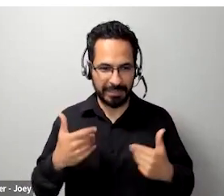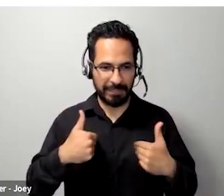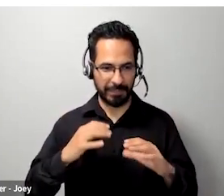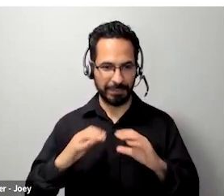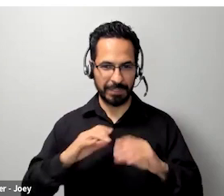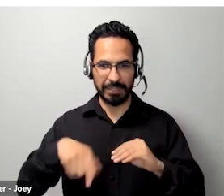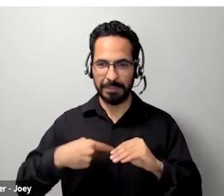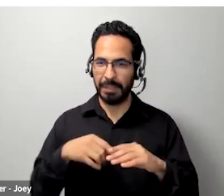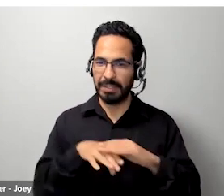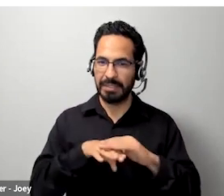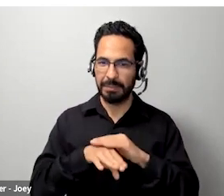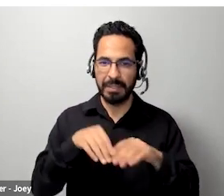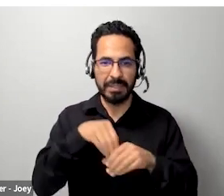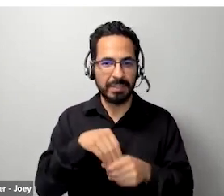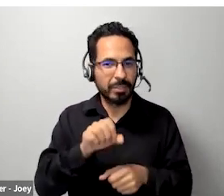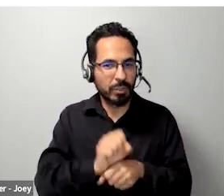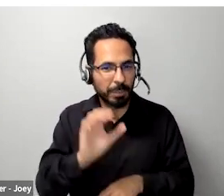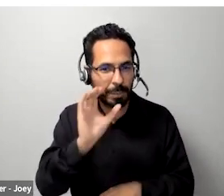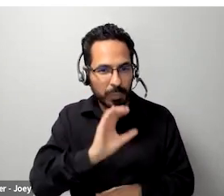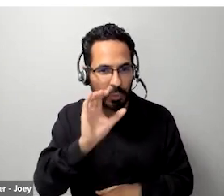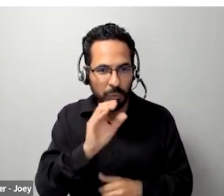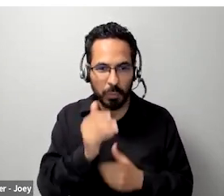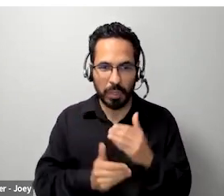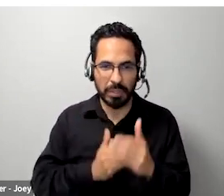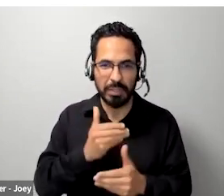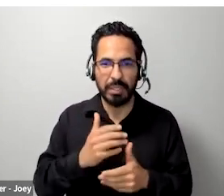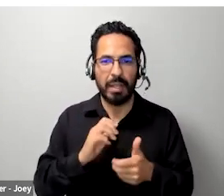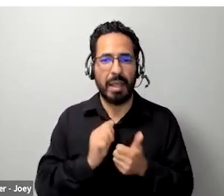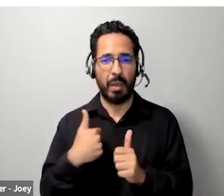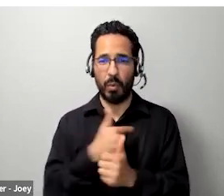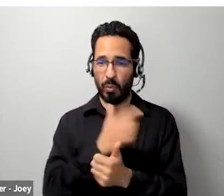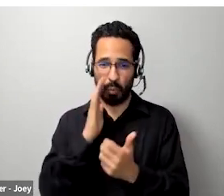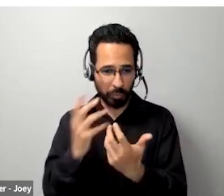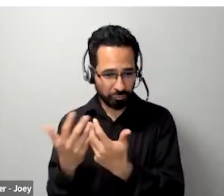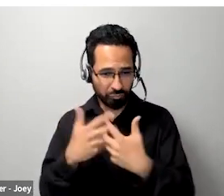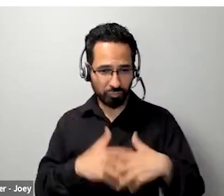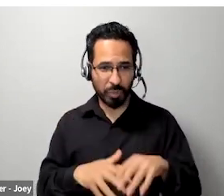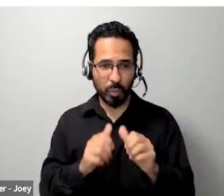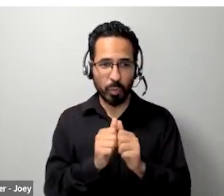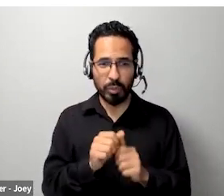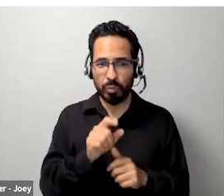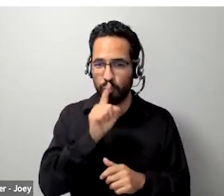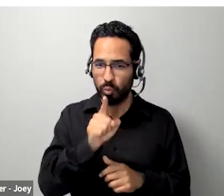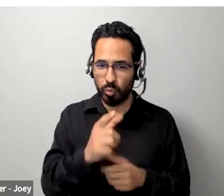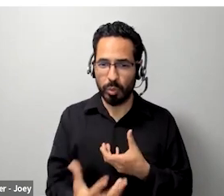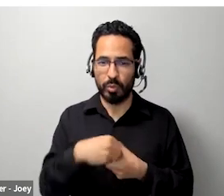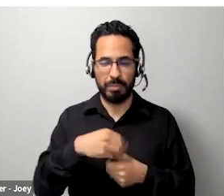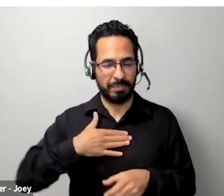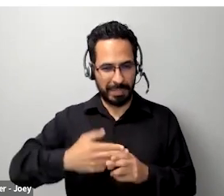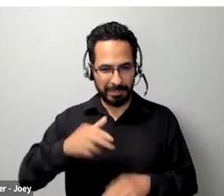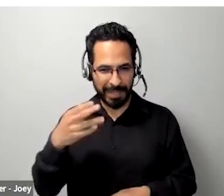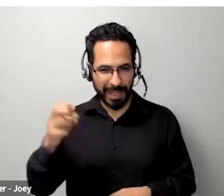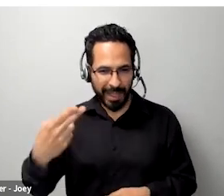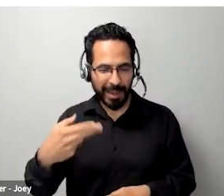about accessibility in the job search process and how we can align on true inclusion. My name is Hannah, and I'm joined